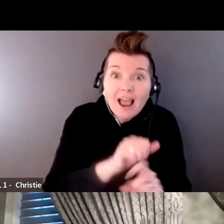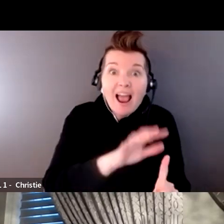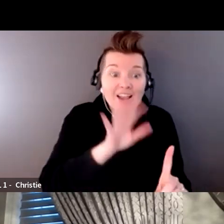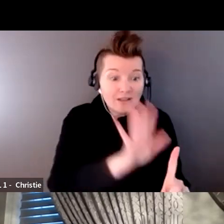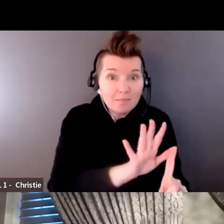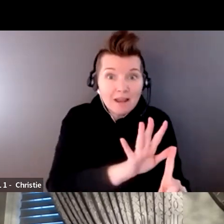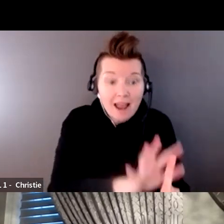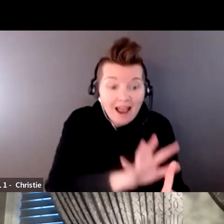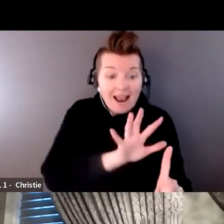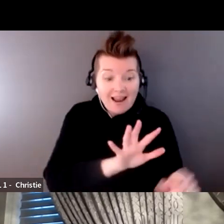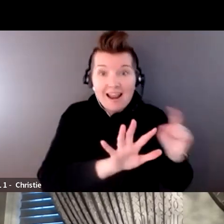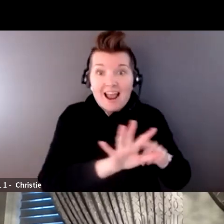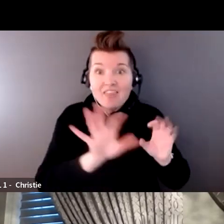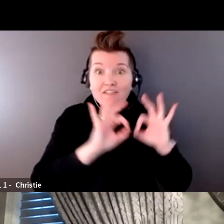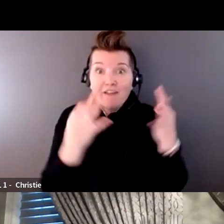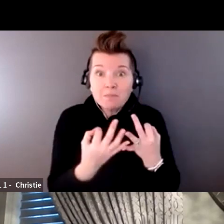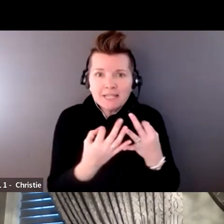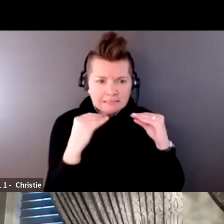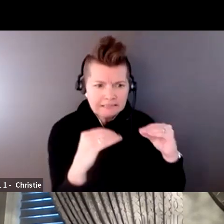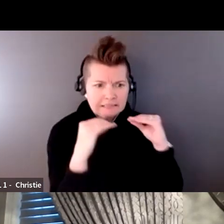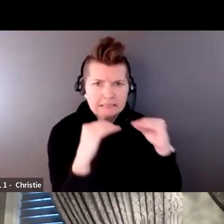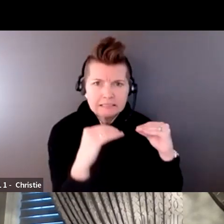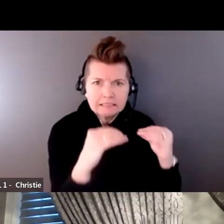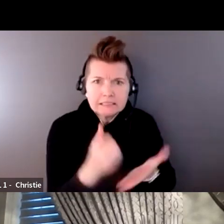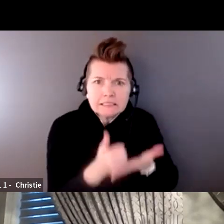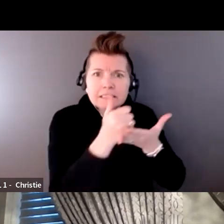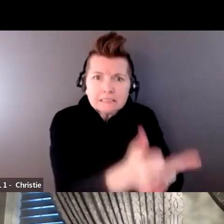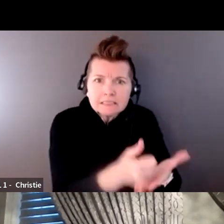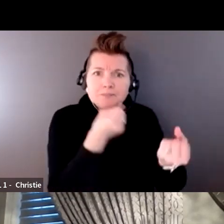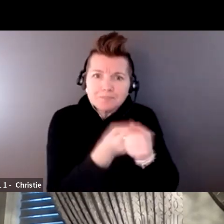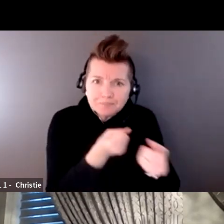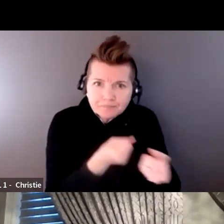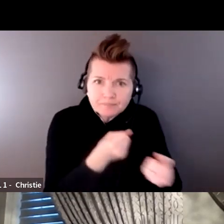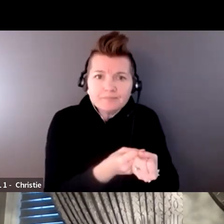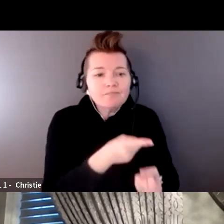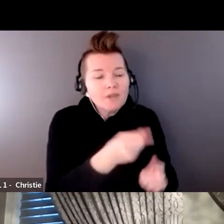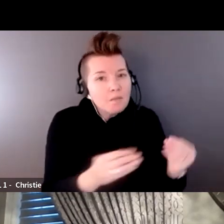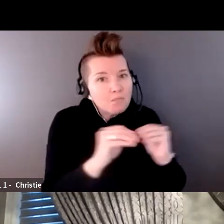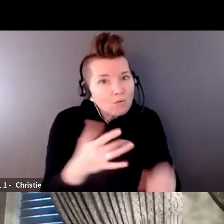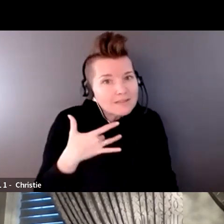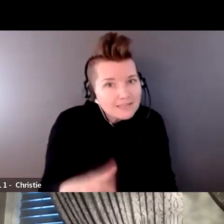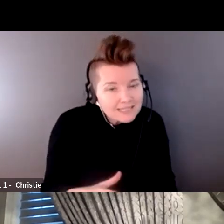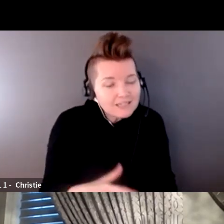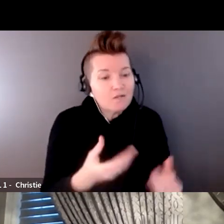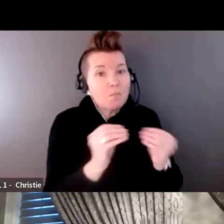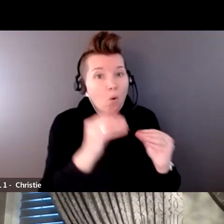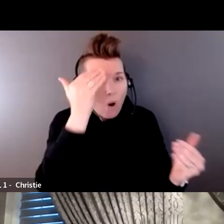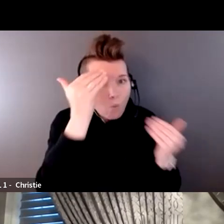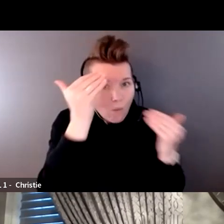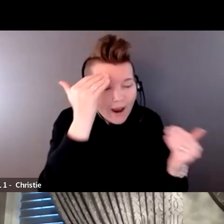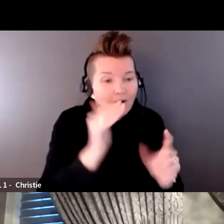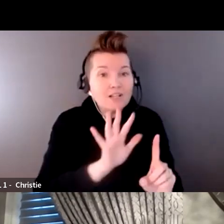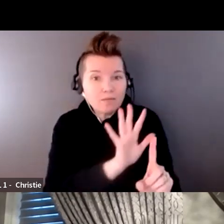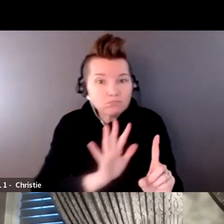able to help detect signs and increase awareness and sensitivity to provide the wraparound support